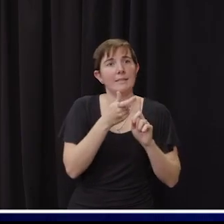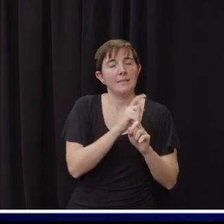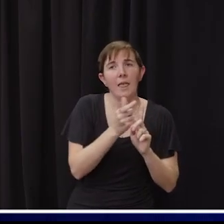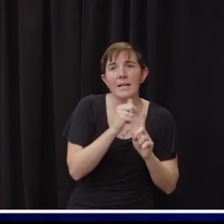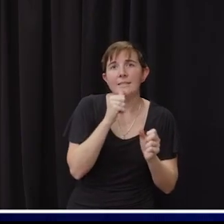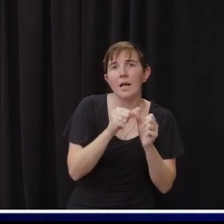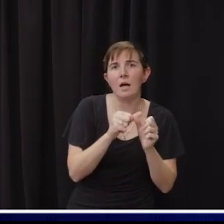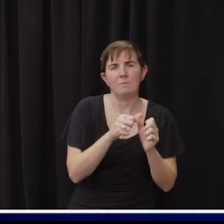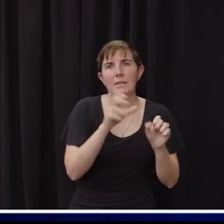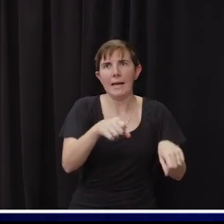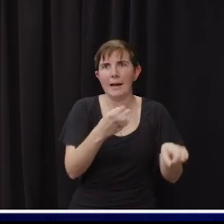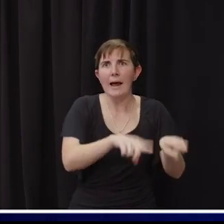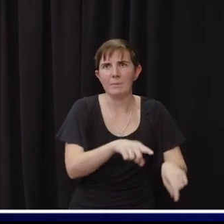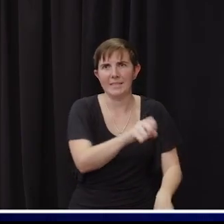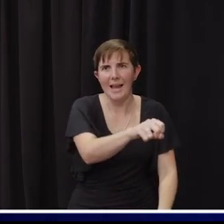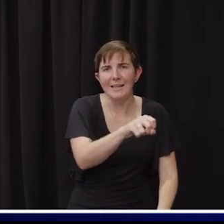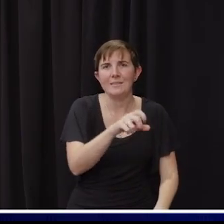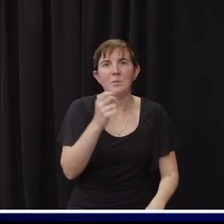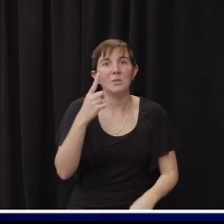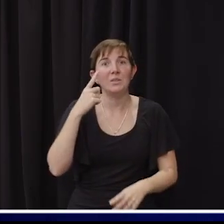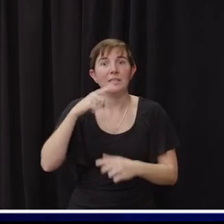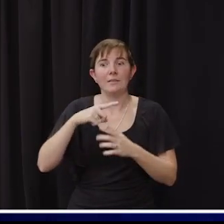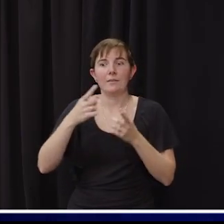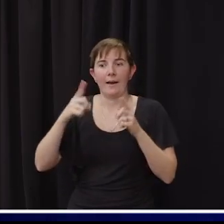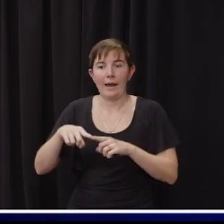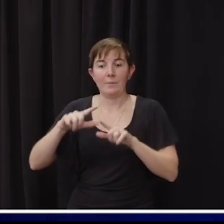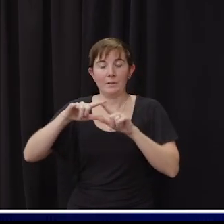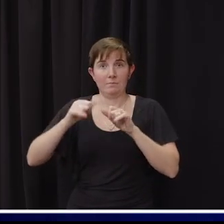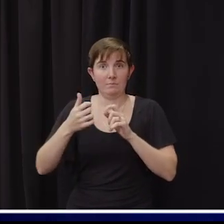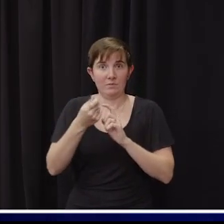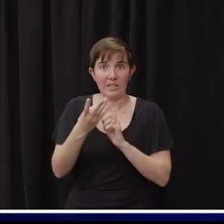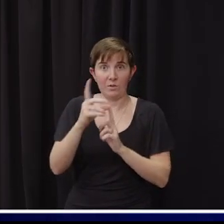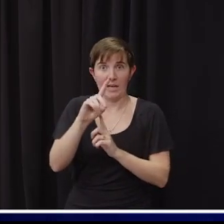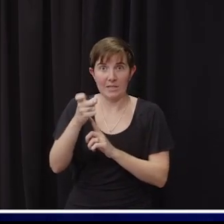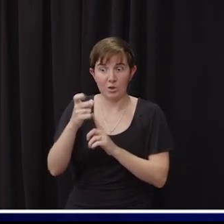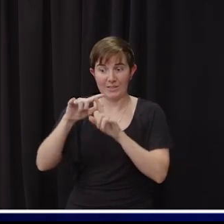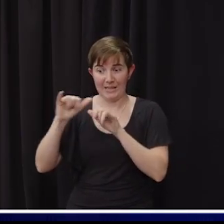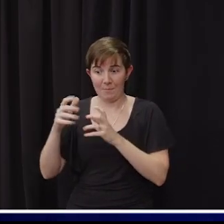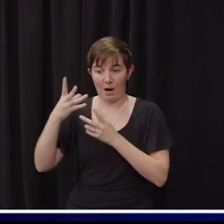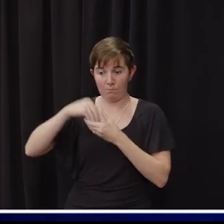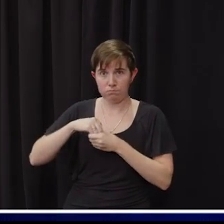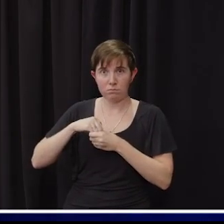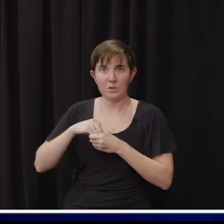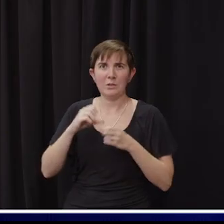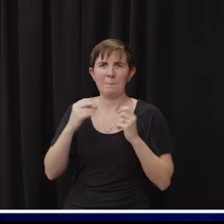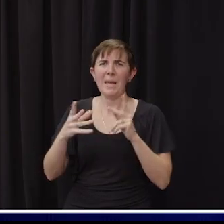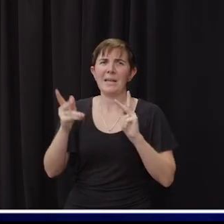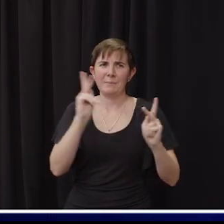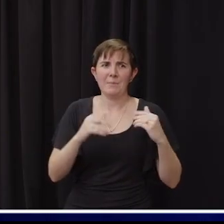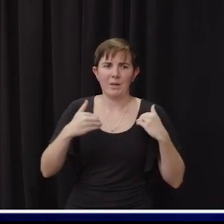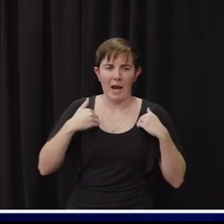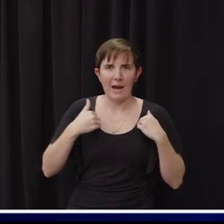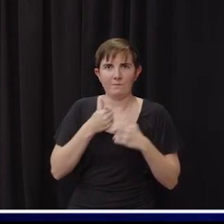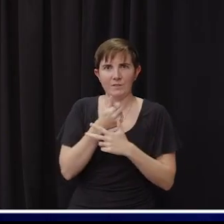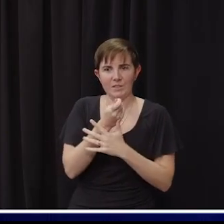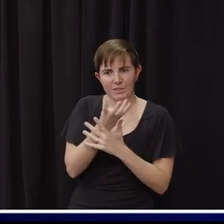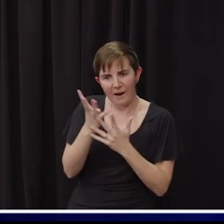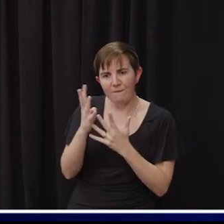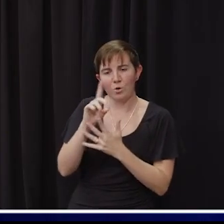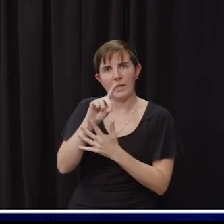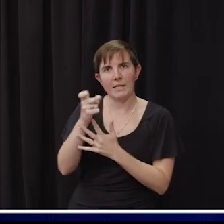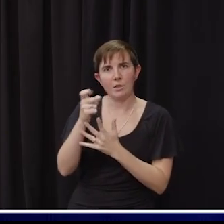course, but you can see in the comorbidity column that there's quite a few people that actually have a combination of those